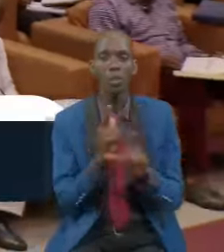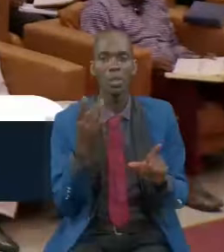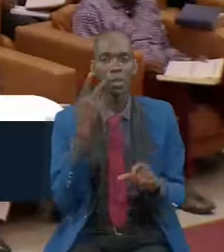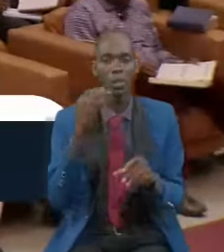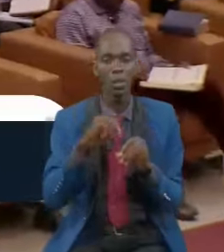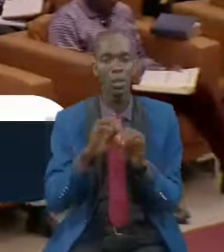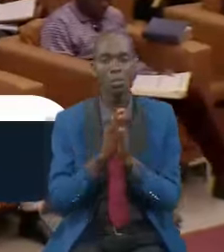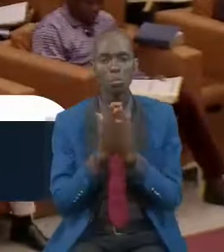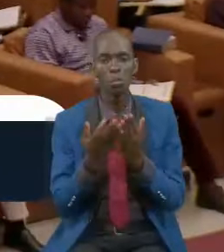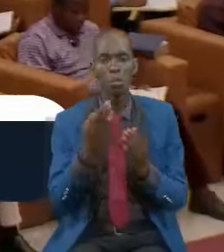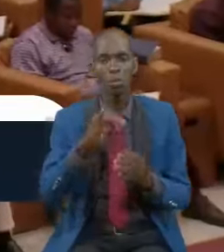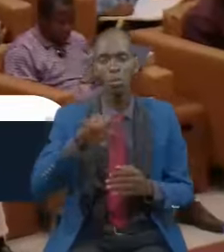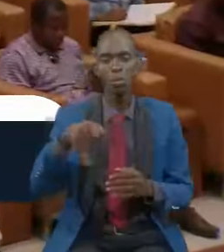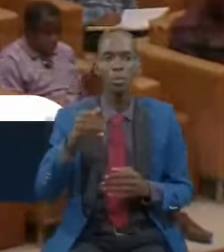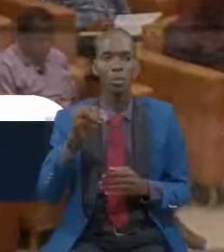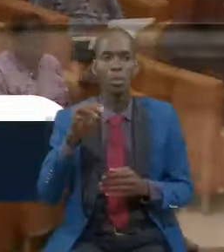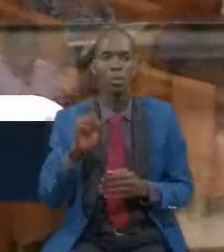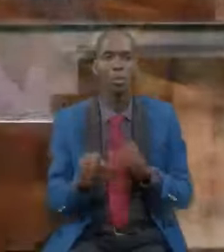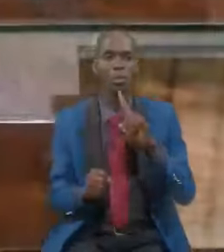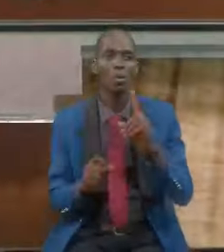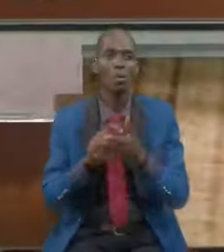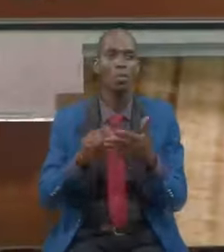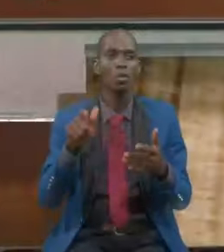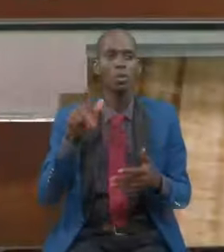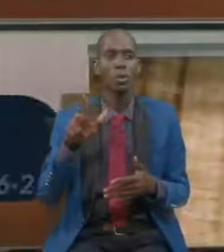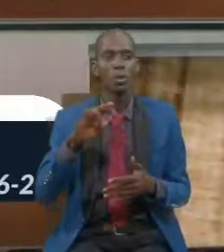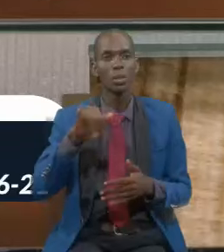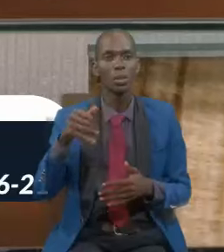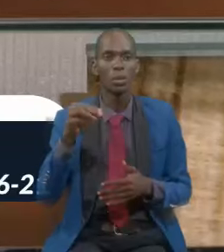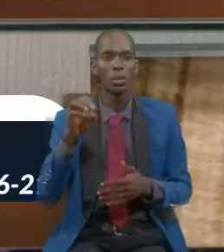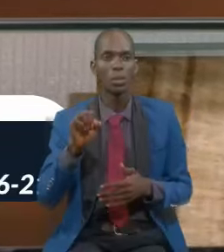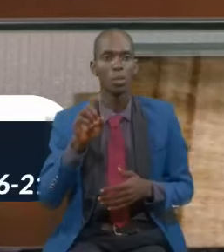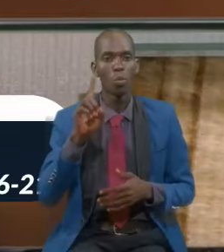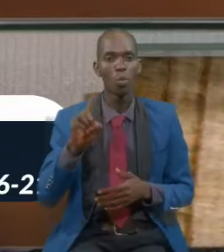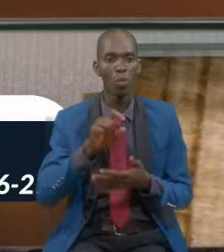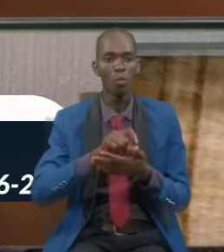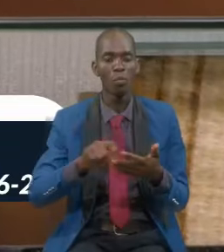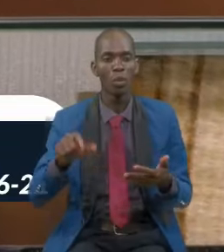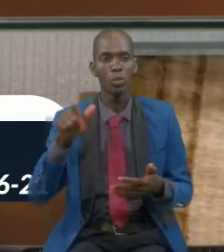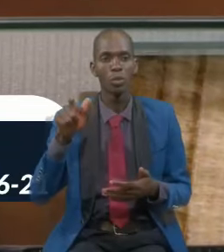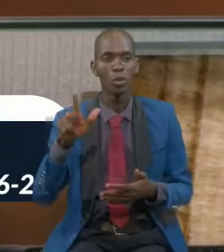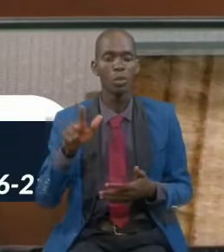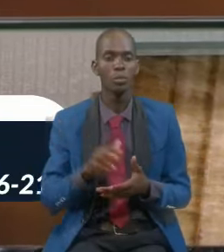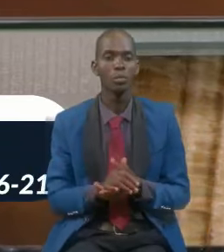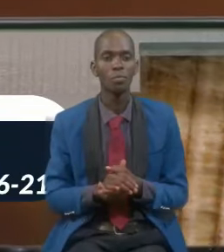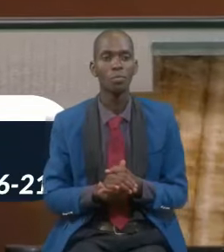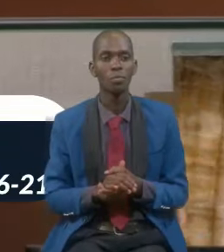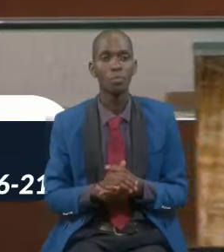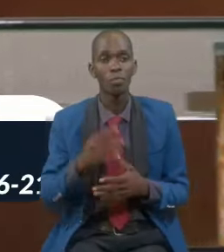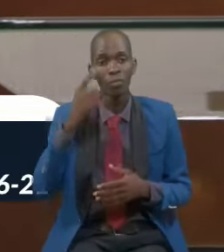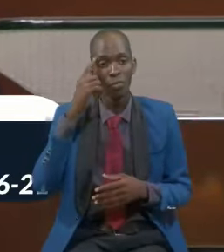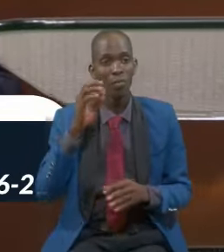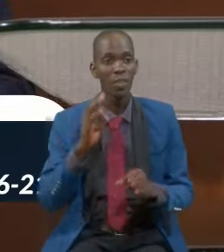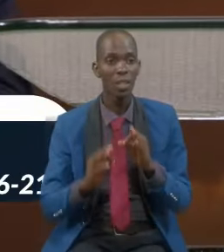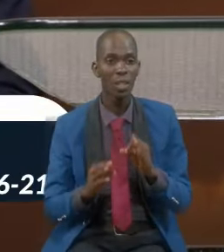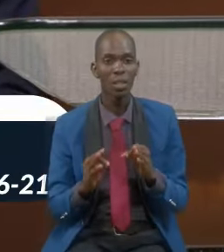chapter 1, we're reading from verse 23. James chapter 1, verse 23. For if any man be